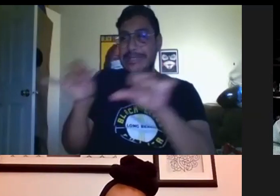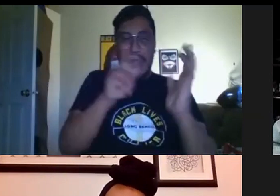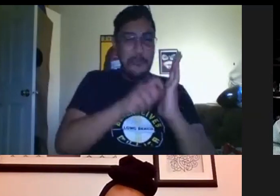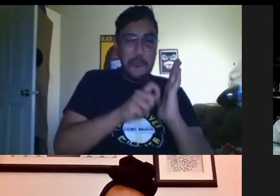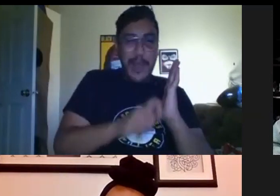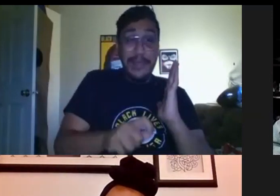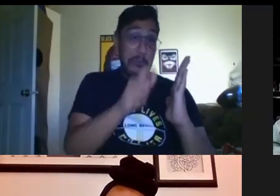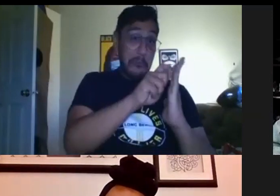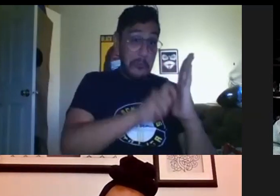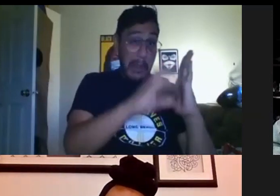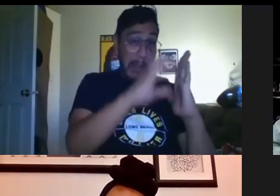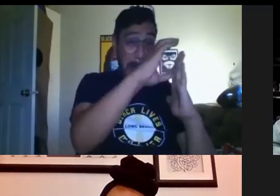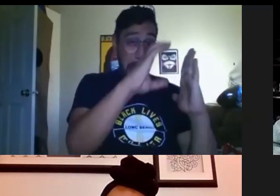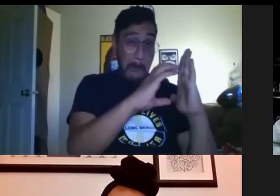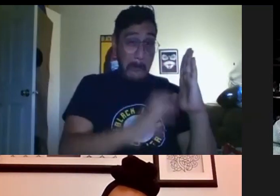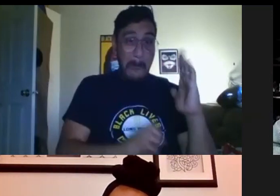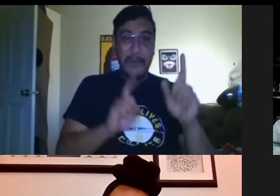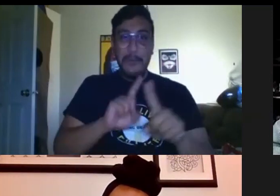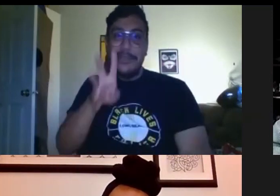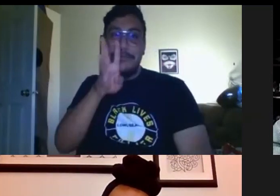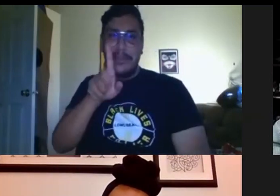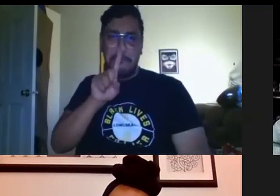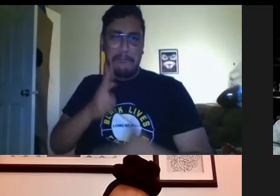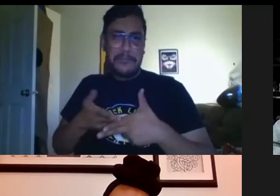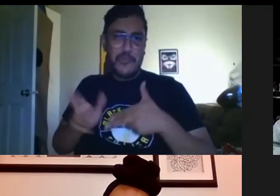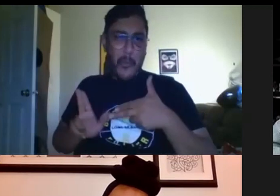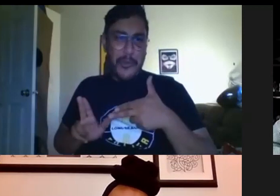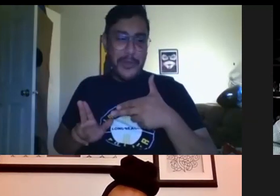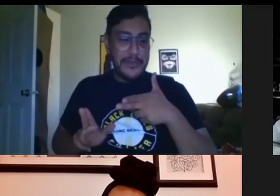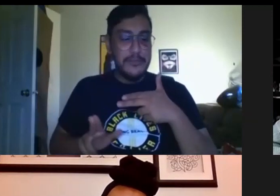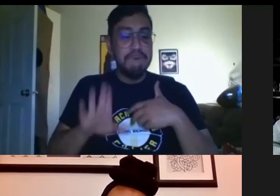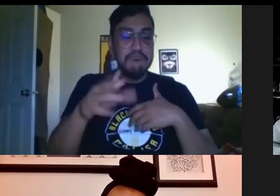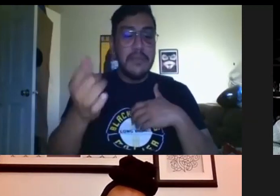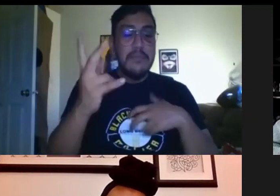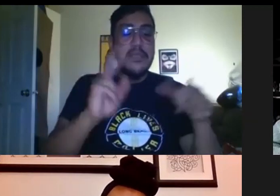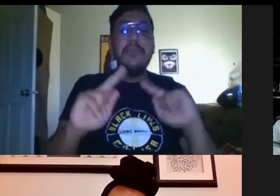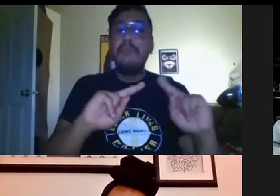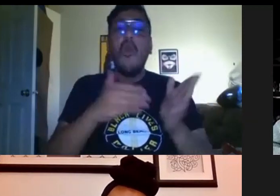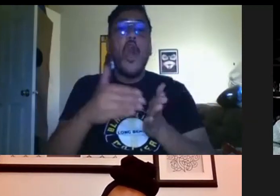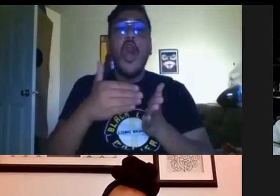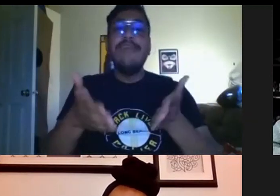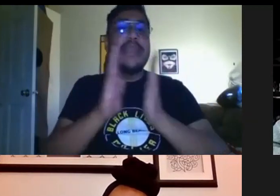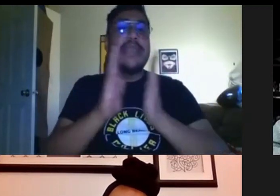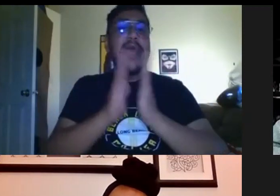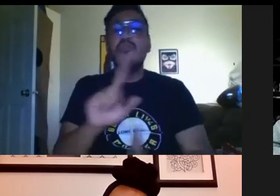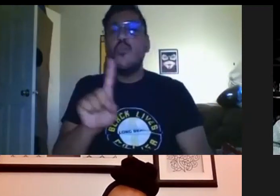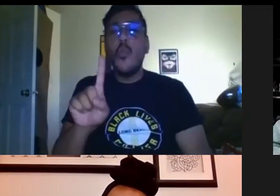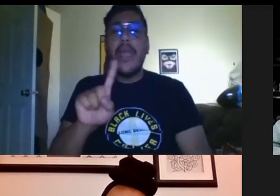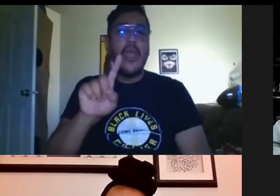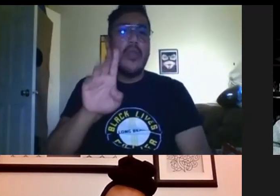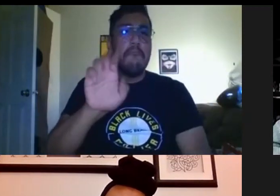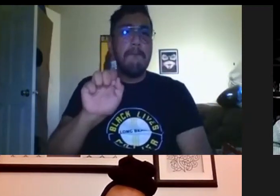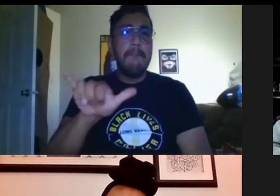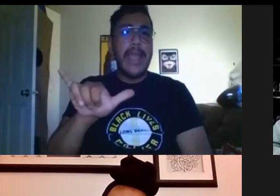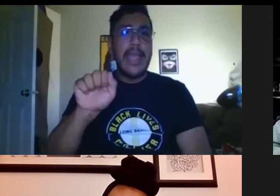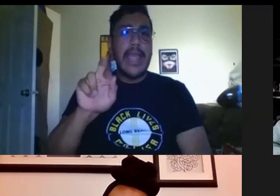James, up north, a lot of folks always ask us, you know, well, where is your Bay Area chapter? And we always say we don't have a Bay